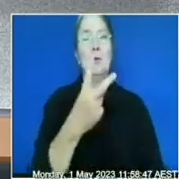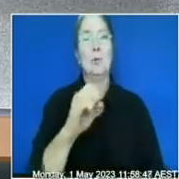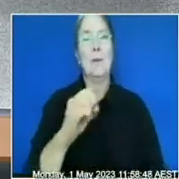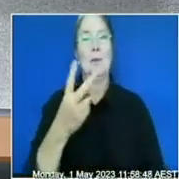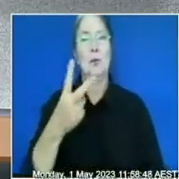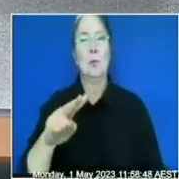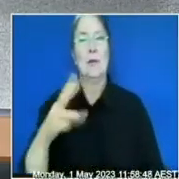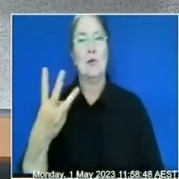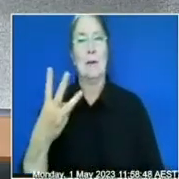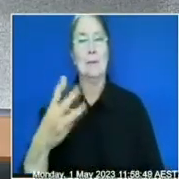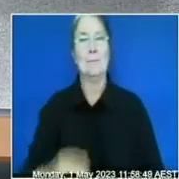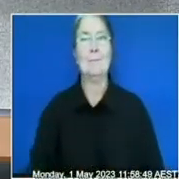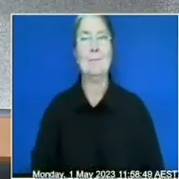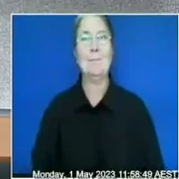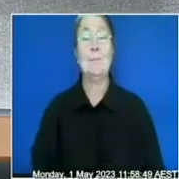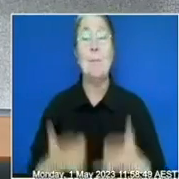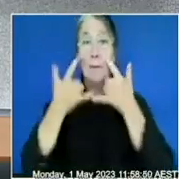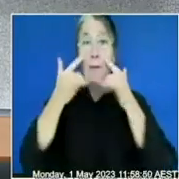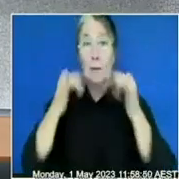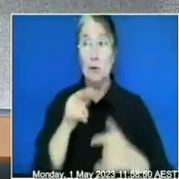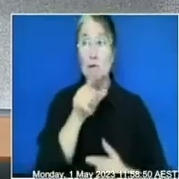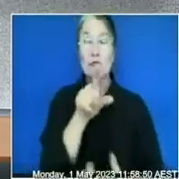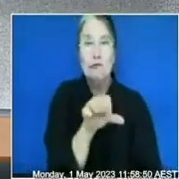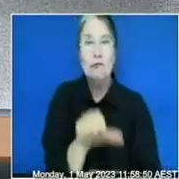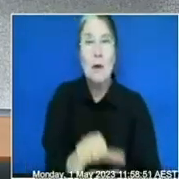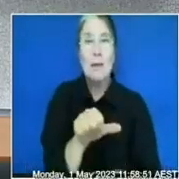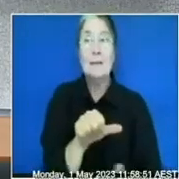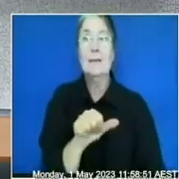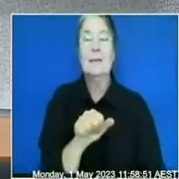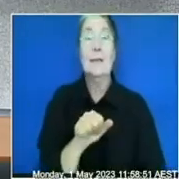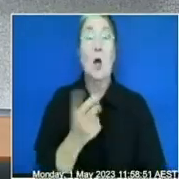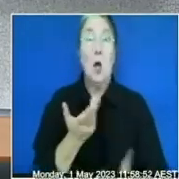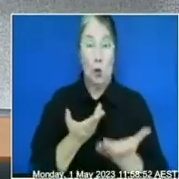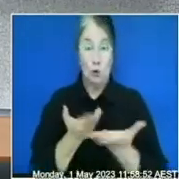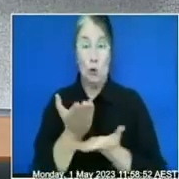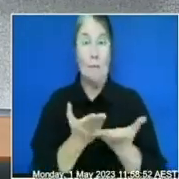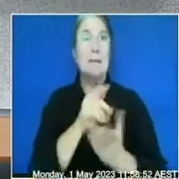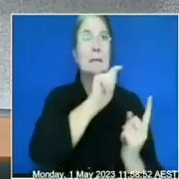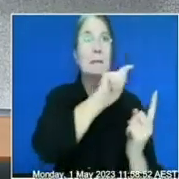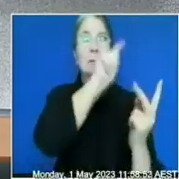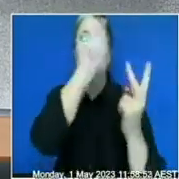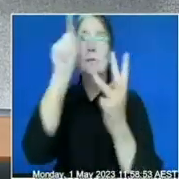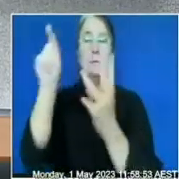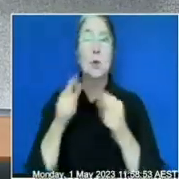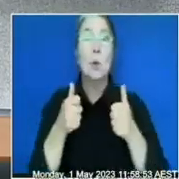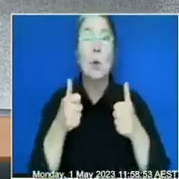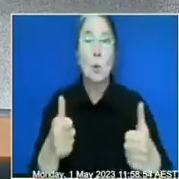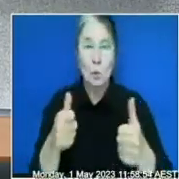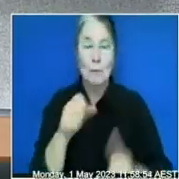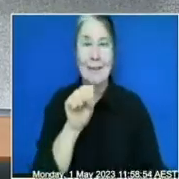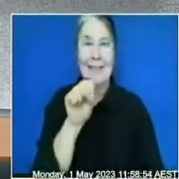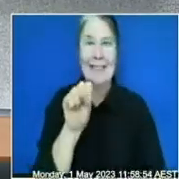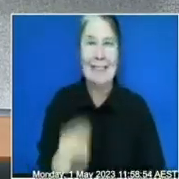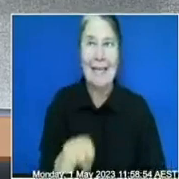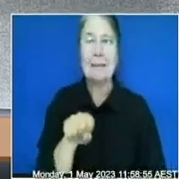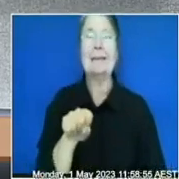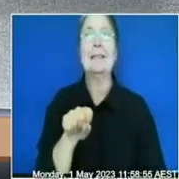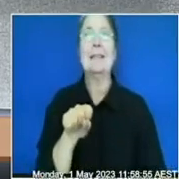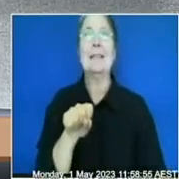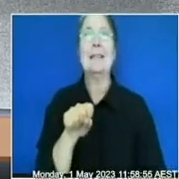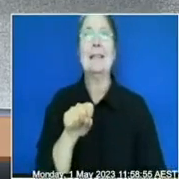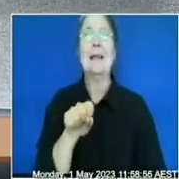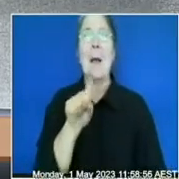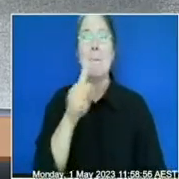success ought not be judged in the first 6 months, in the first 12 months, that they will all need some time before